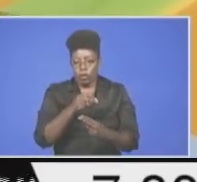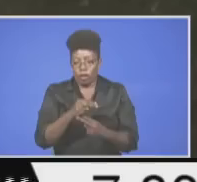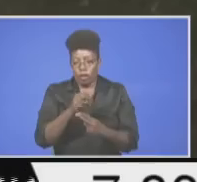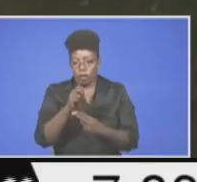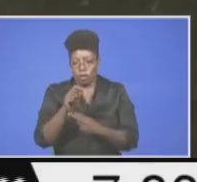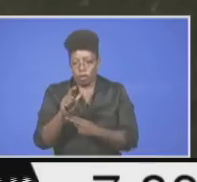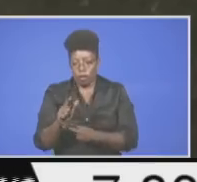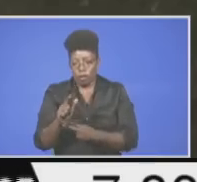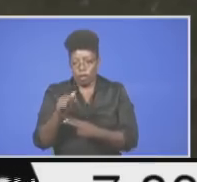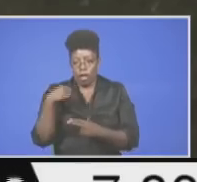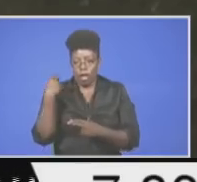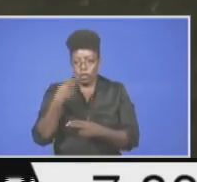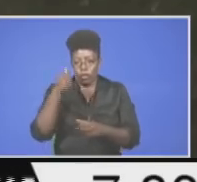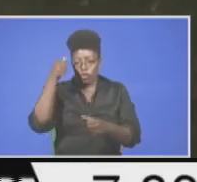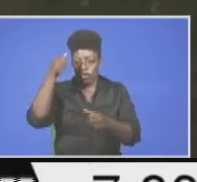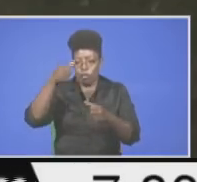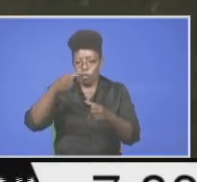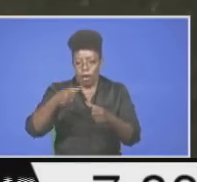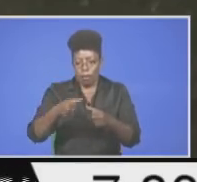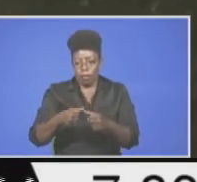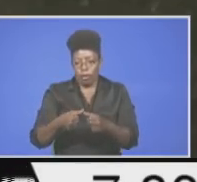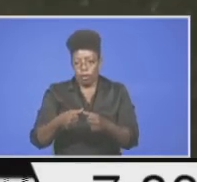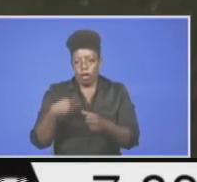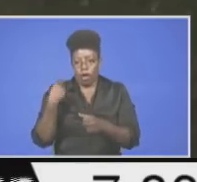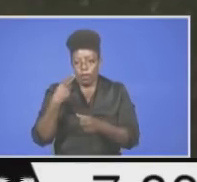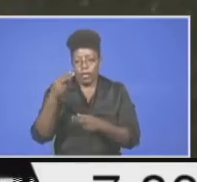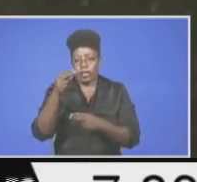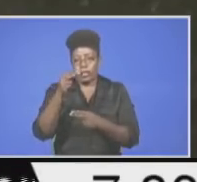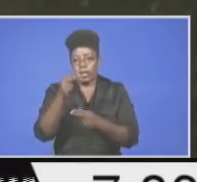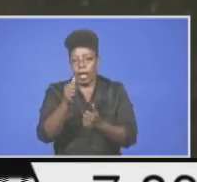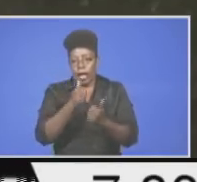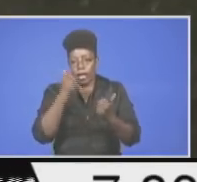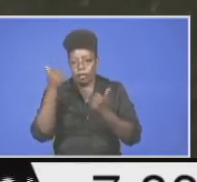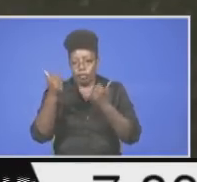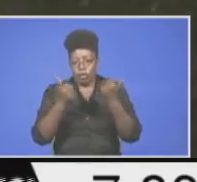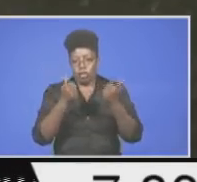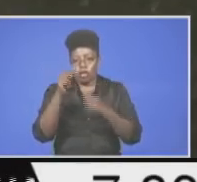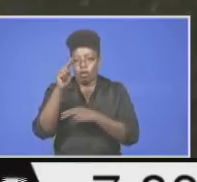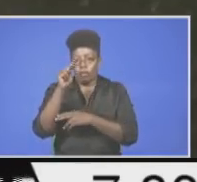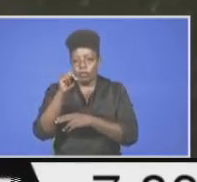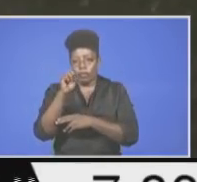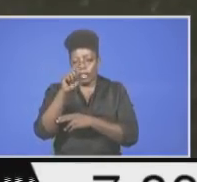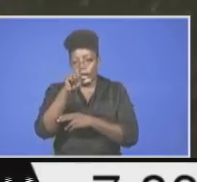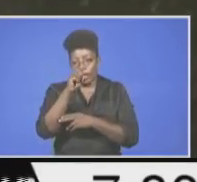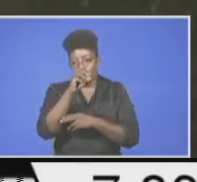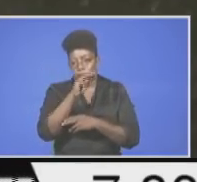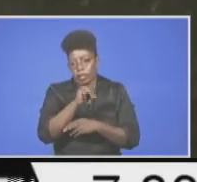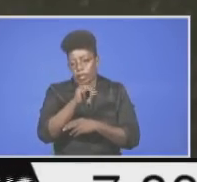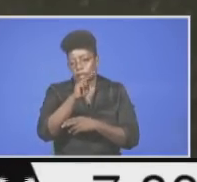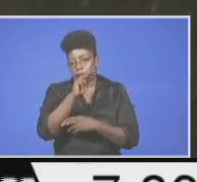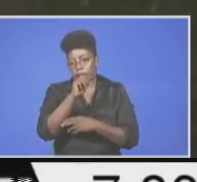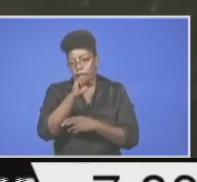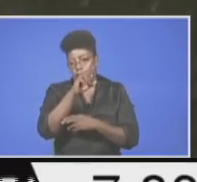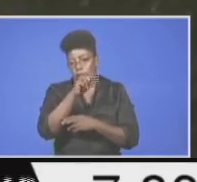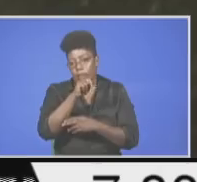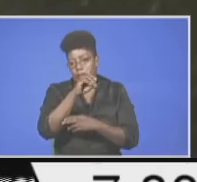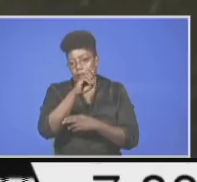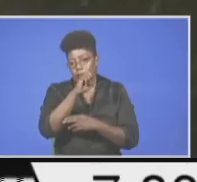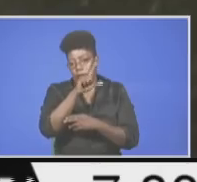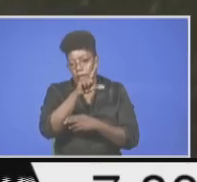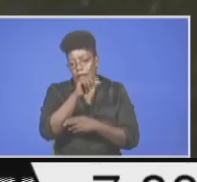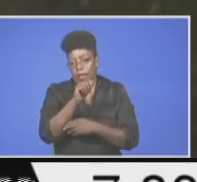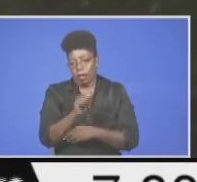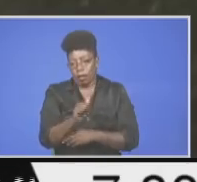As we reflect on the centenary anniversary of Nelson Mandela's birth and the 70th